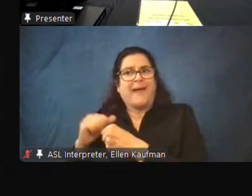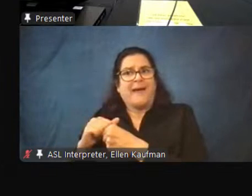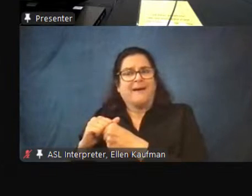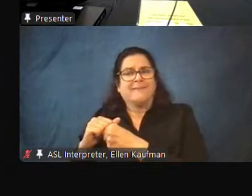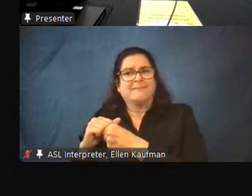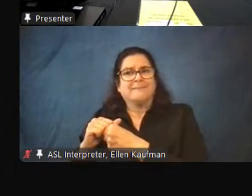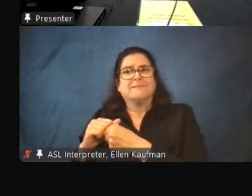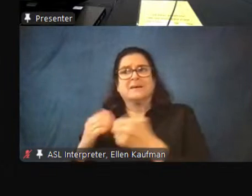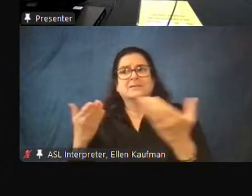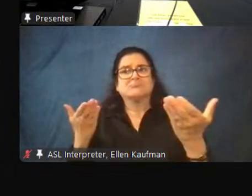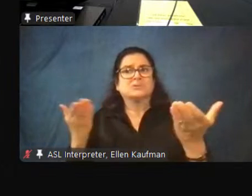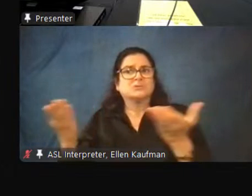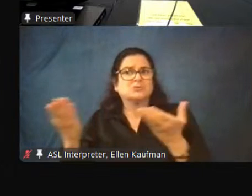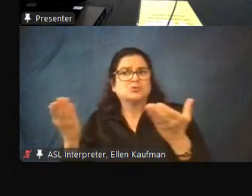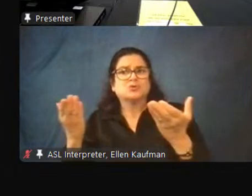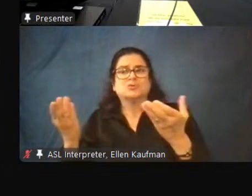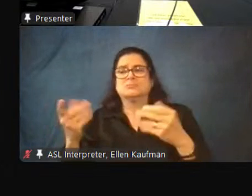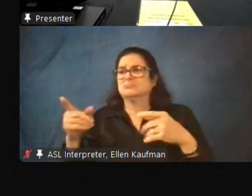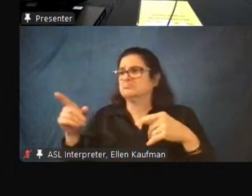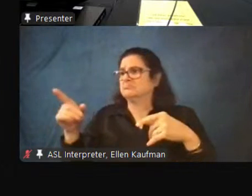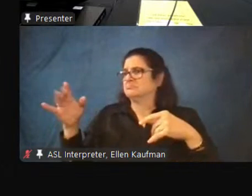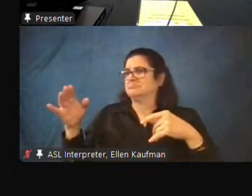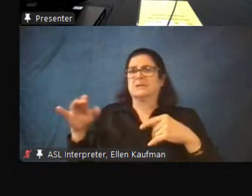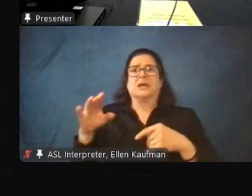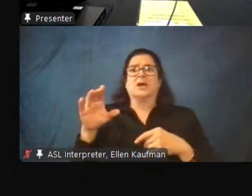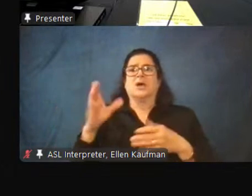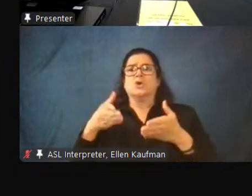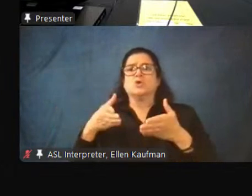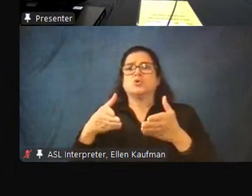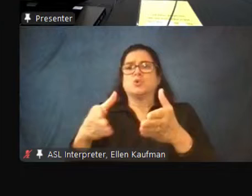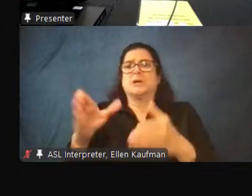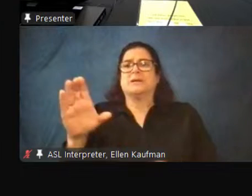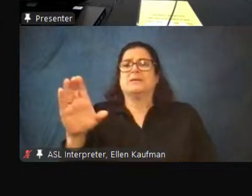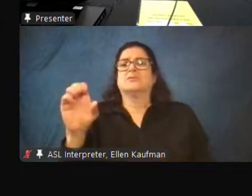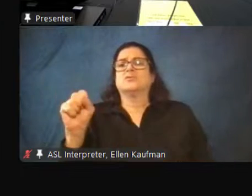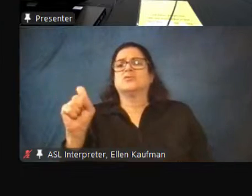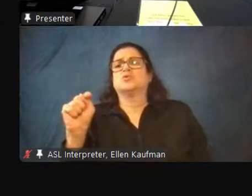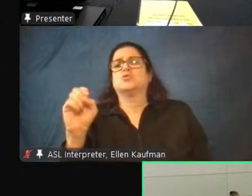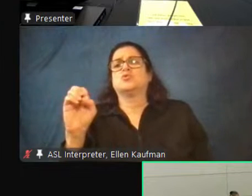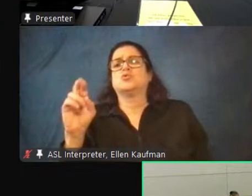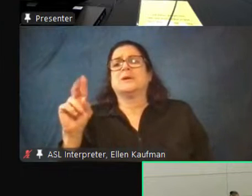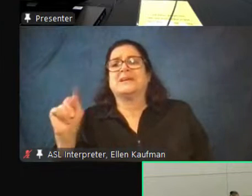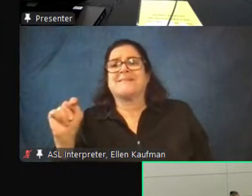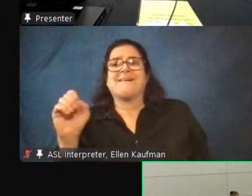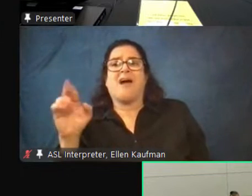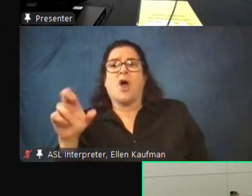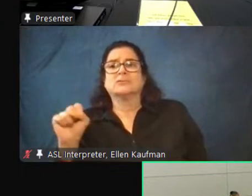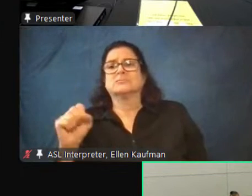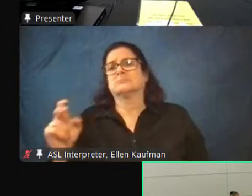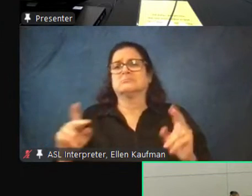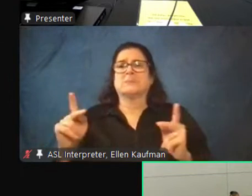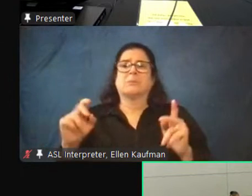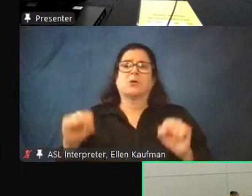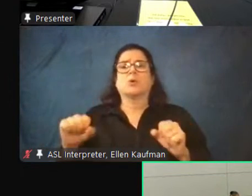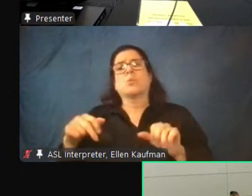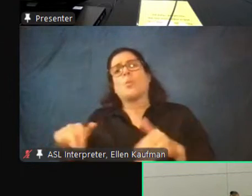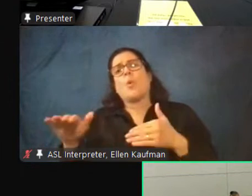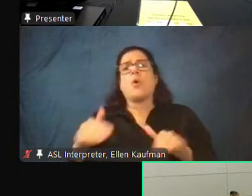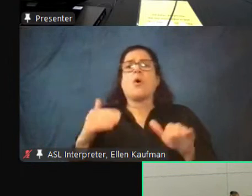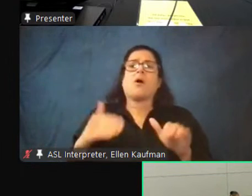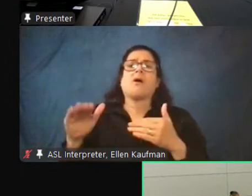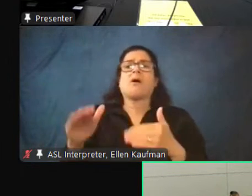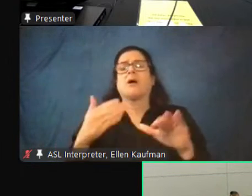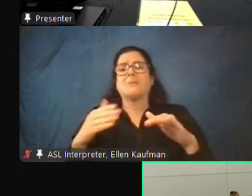by streetcars and then with buses and trolleys, etc. They got nothing now. So that part I think would be helpful to